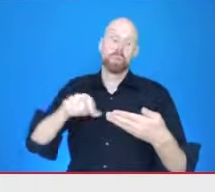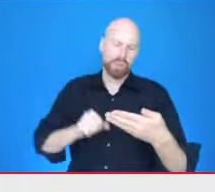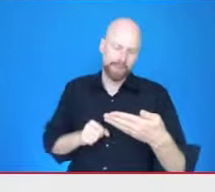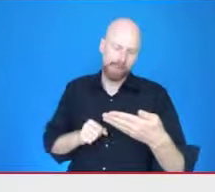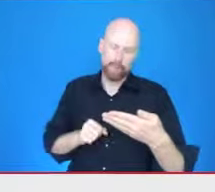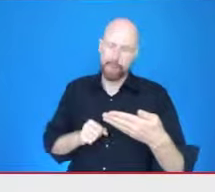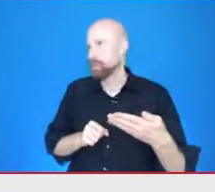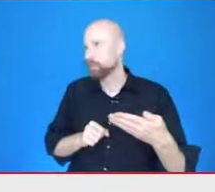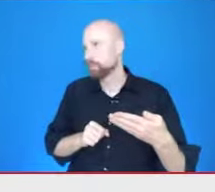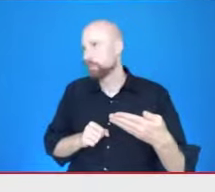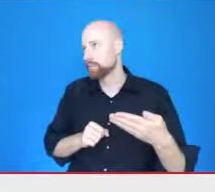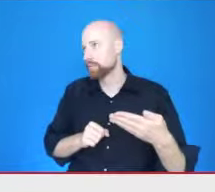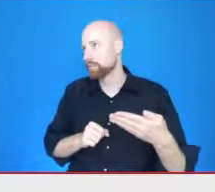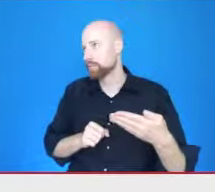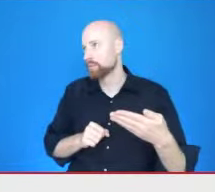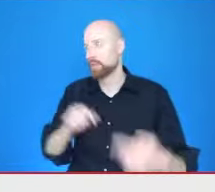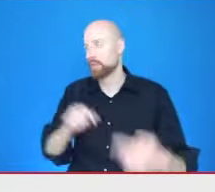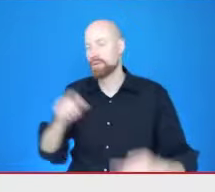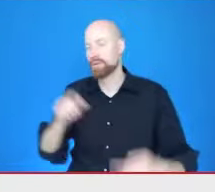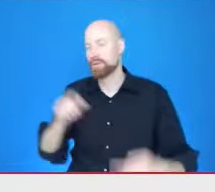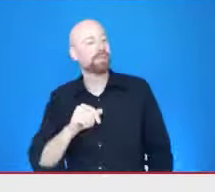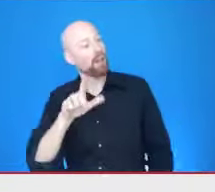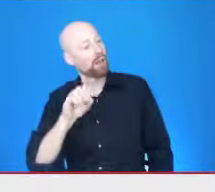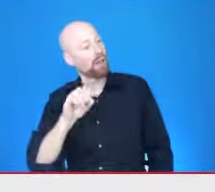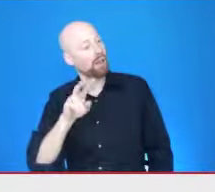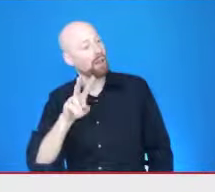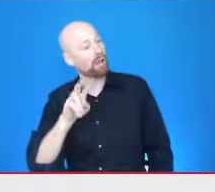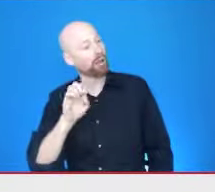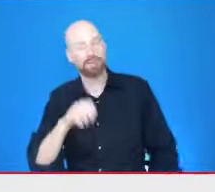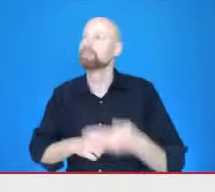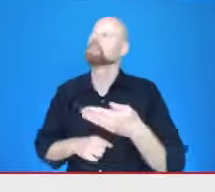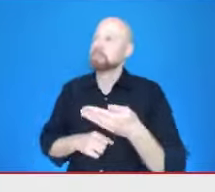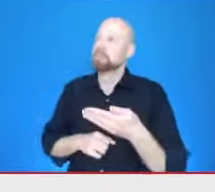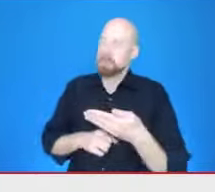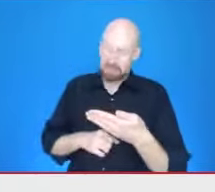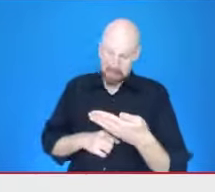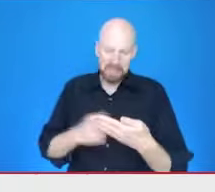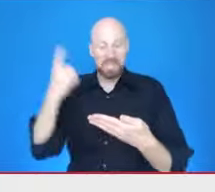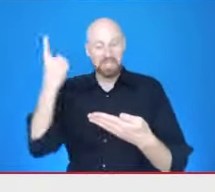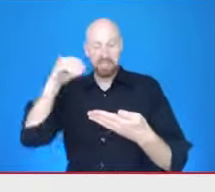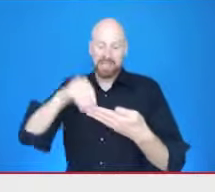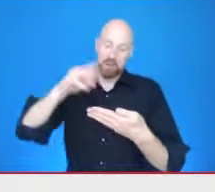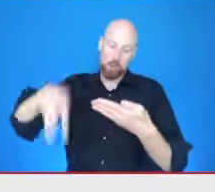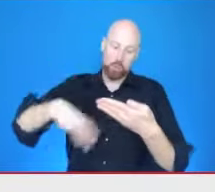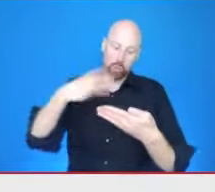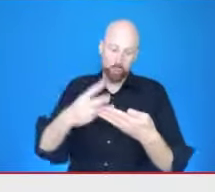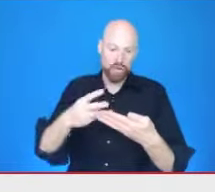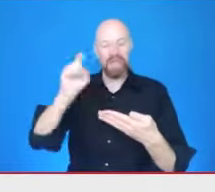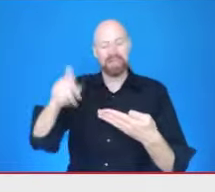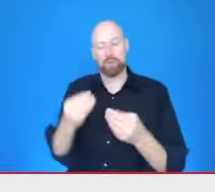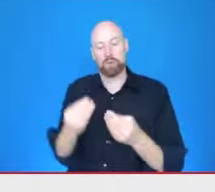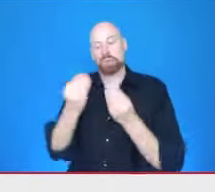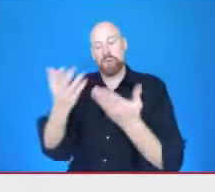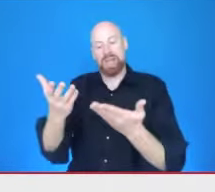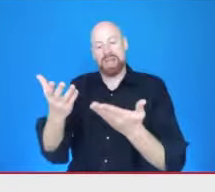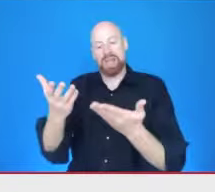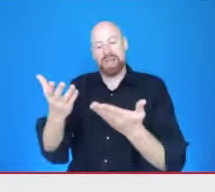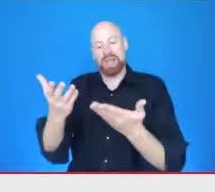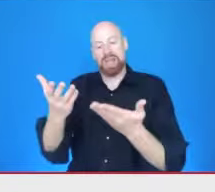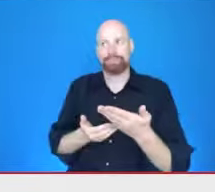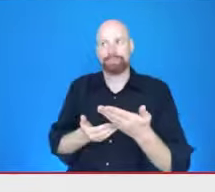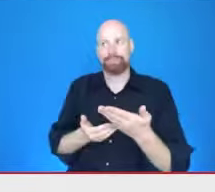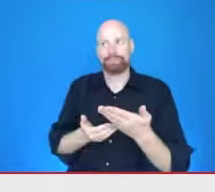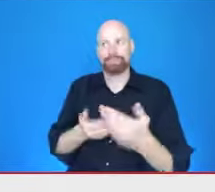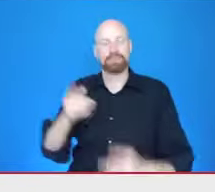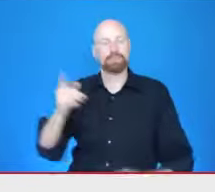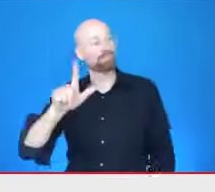city. Goal-driven? Perhaps to a fault. I designed my life around my ambitions. From point A to point B, my focus was